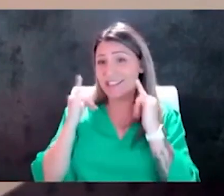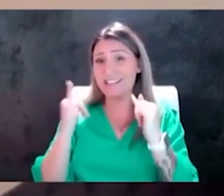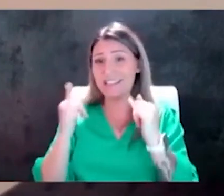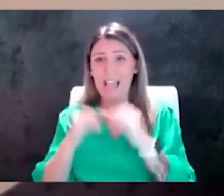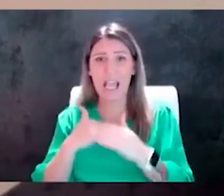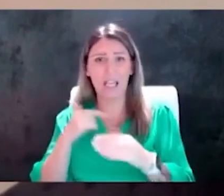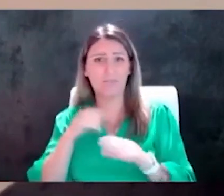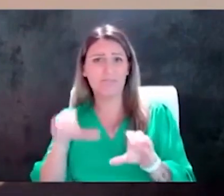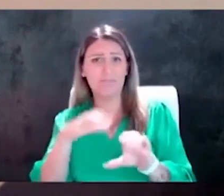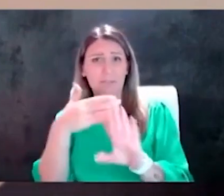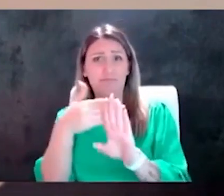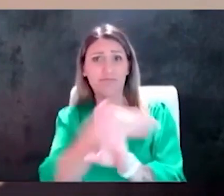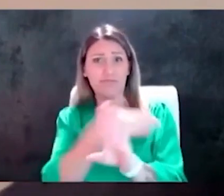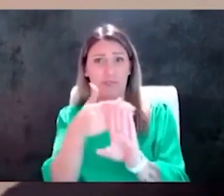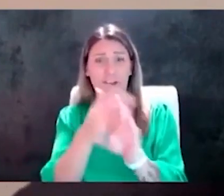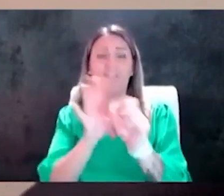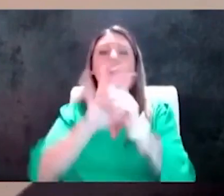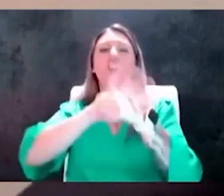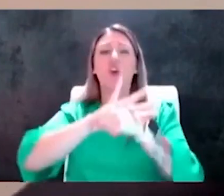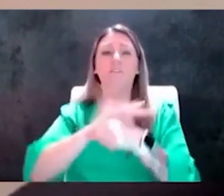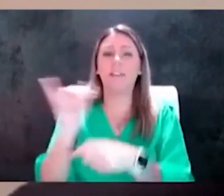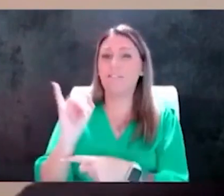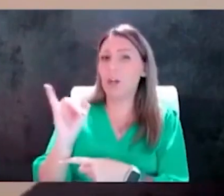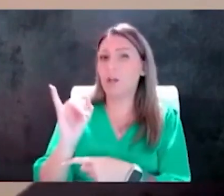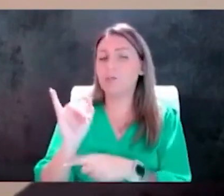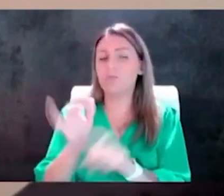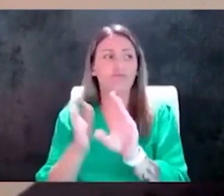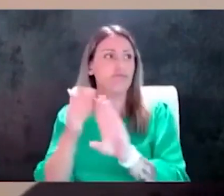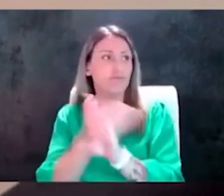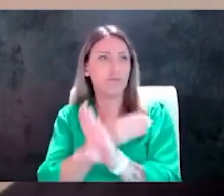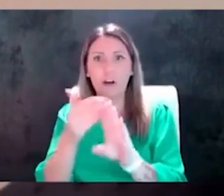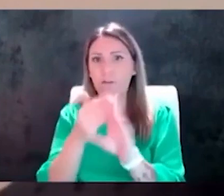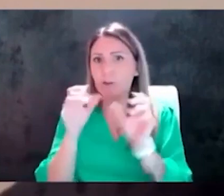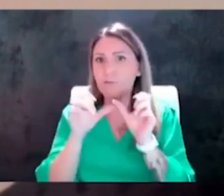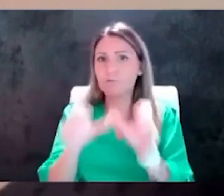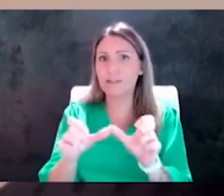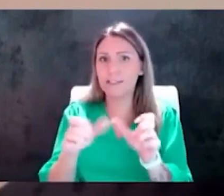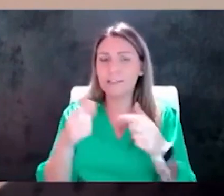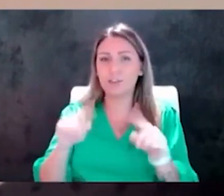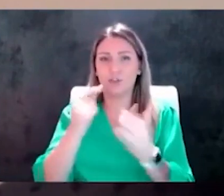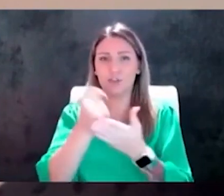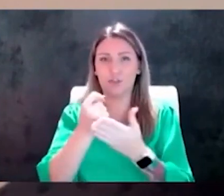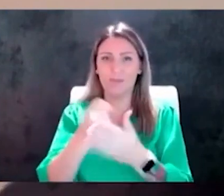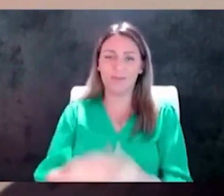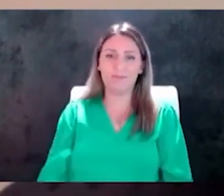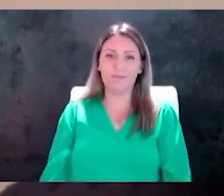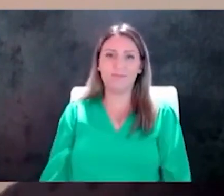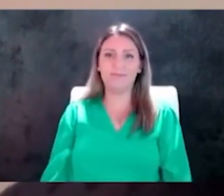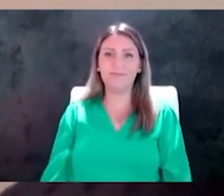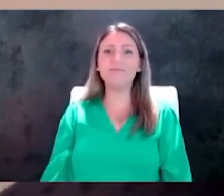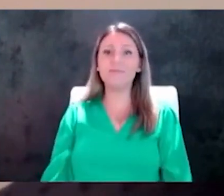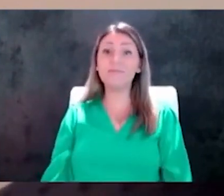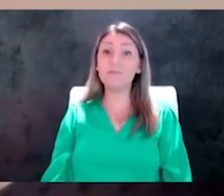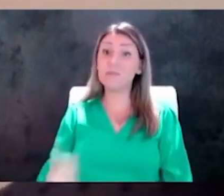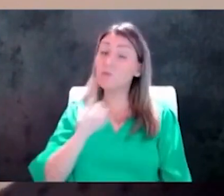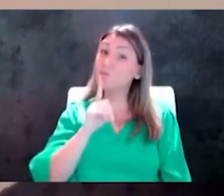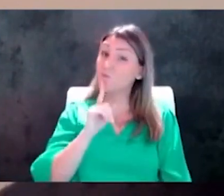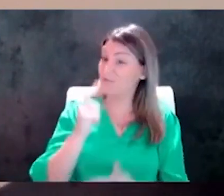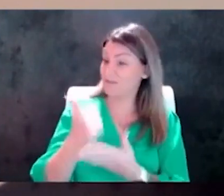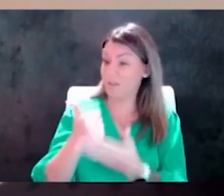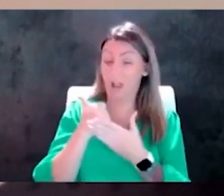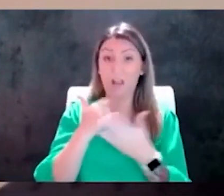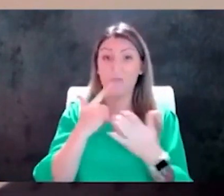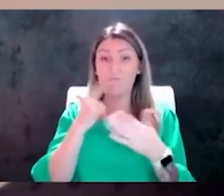prior to my COVID infection, prior to my long haul, and during my treatment. that was really helpful for me to kind of process